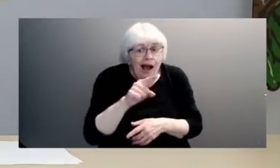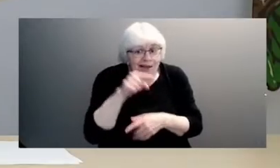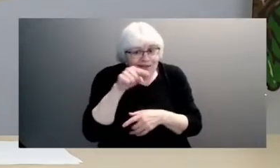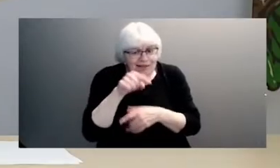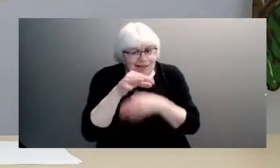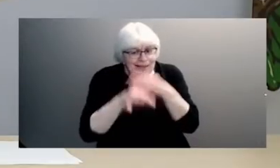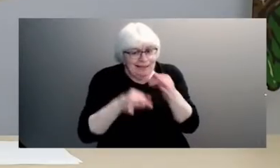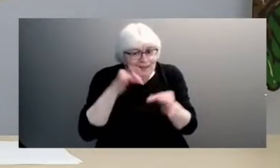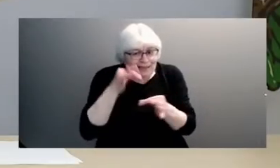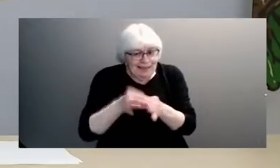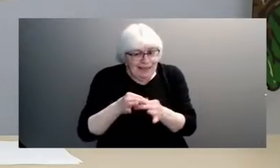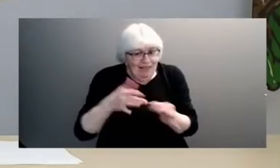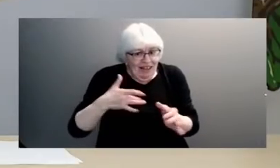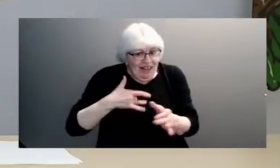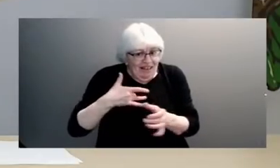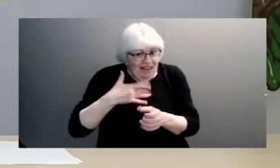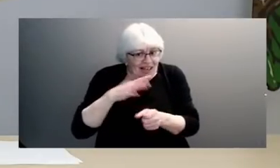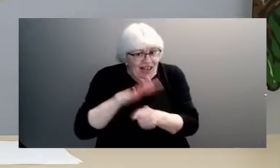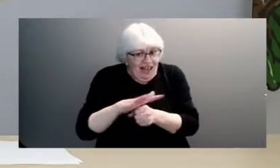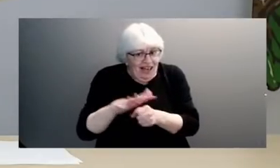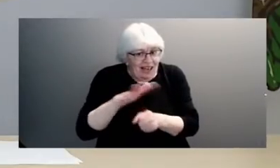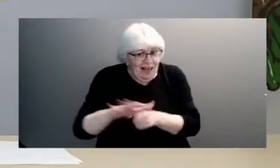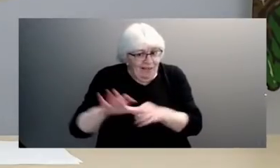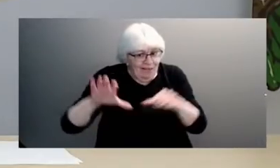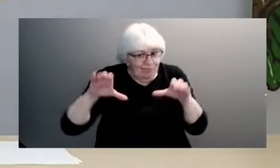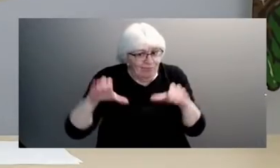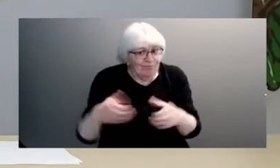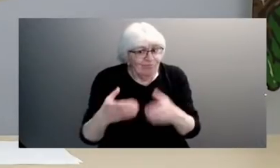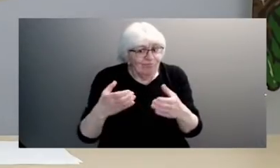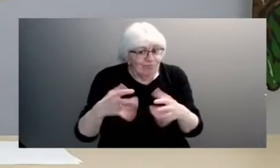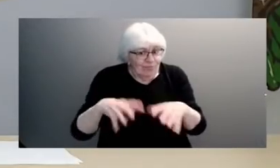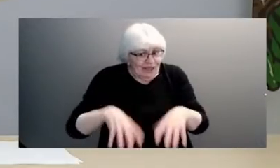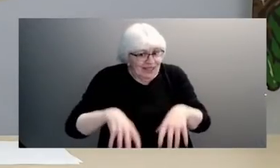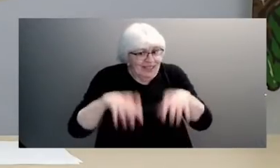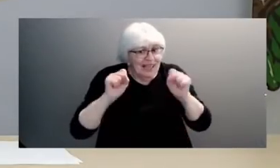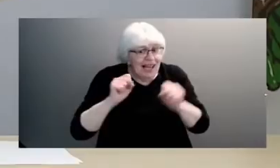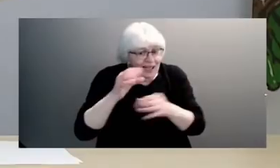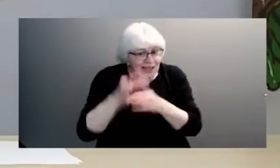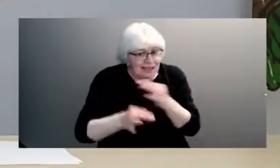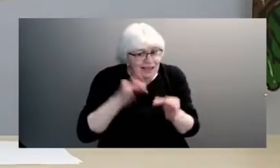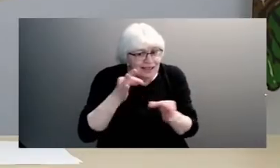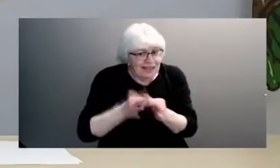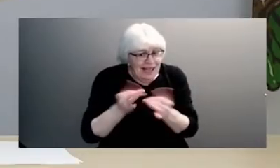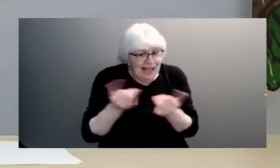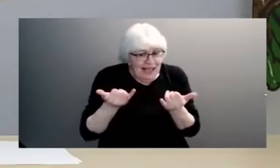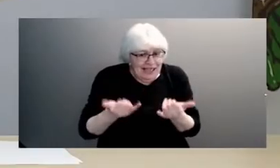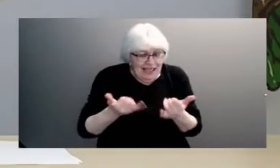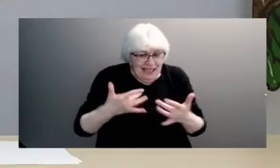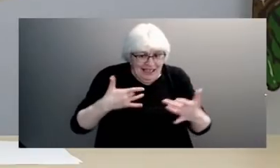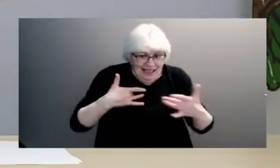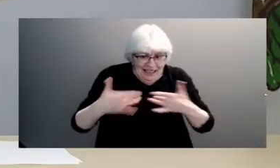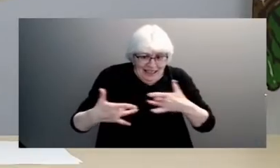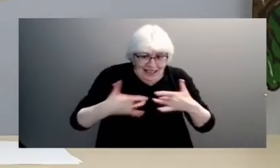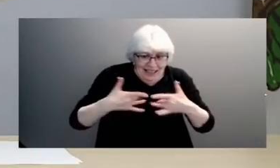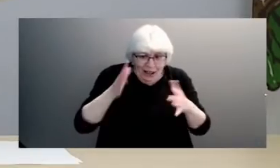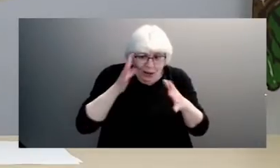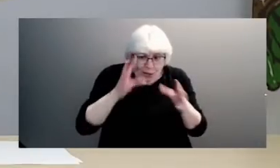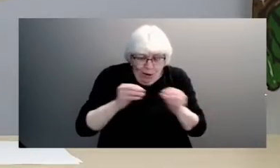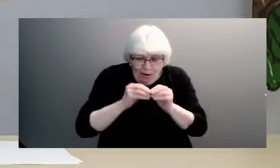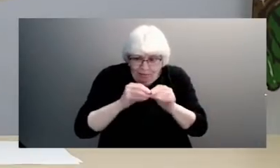Well, I think it's a really good, fair question, Steve. At this point in time, I